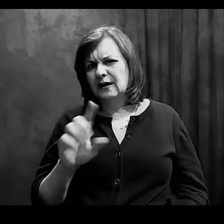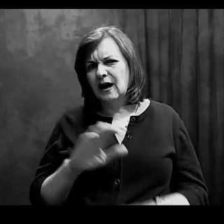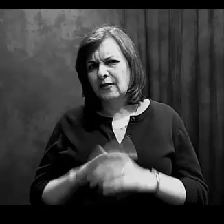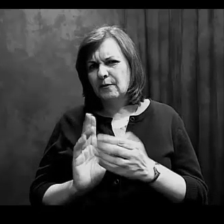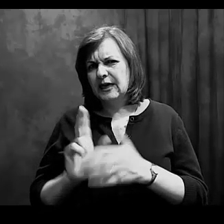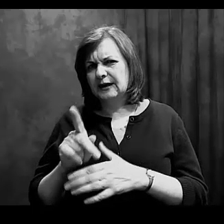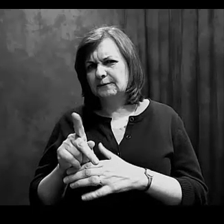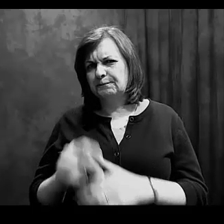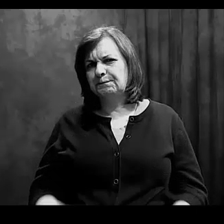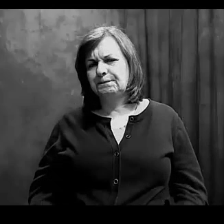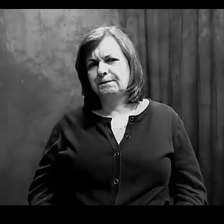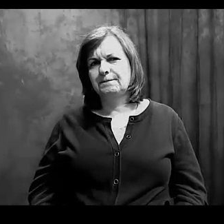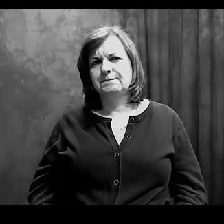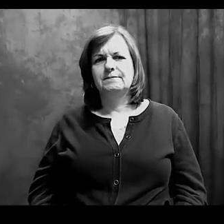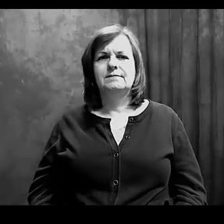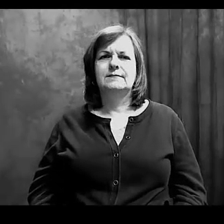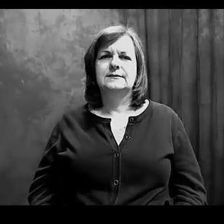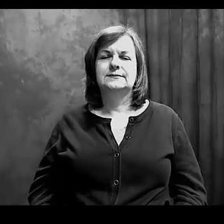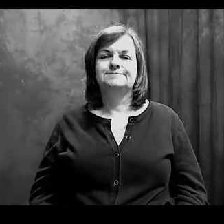bud located?